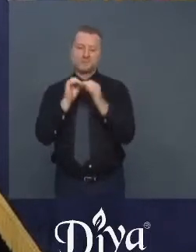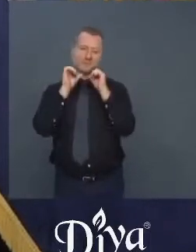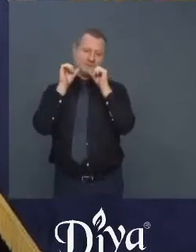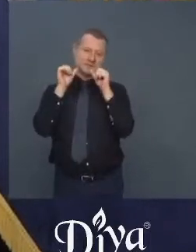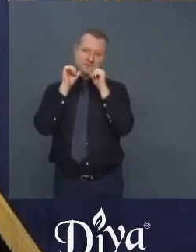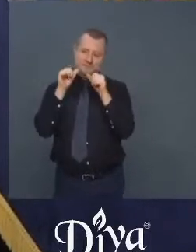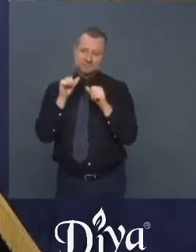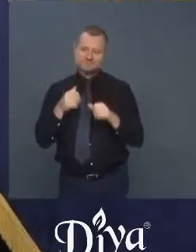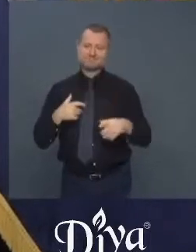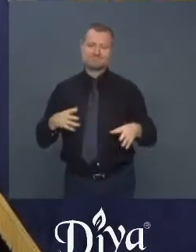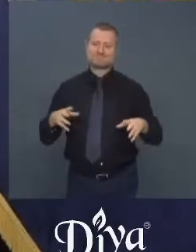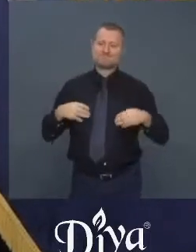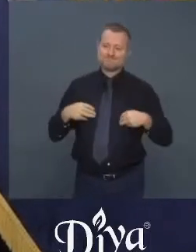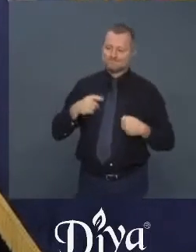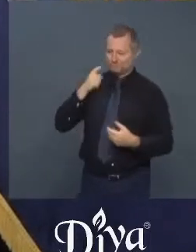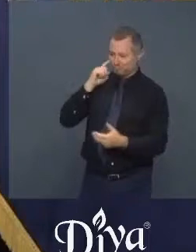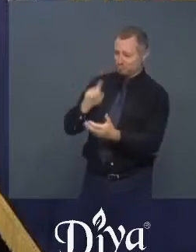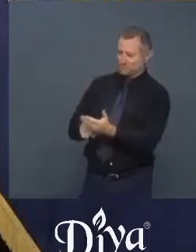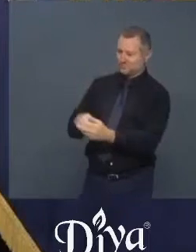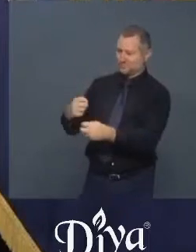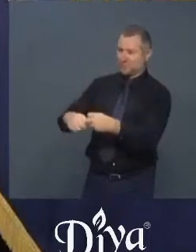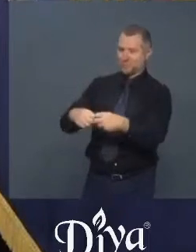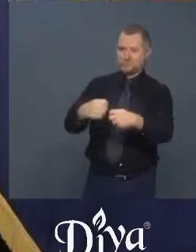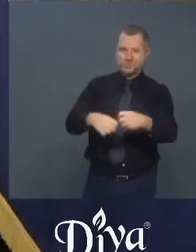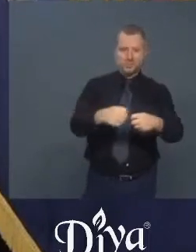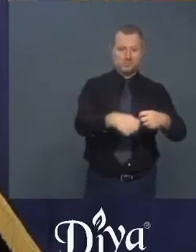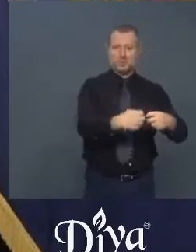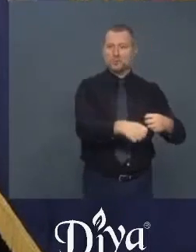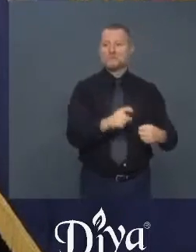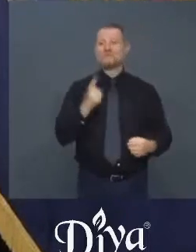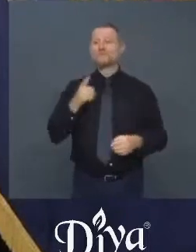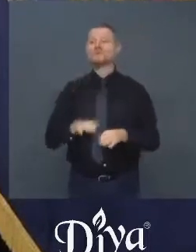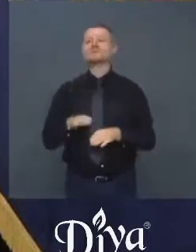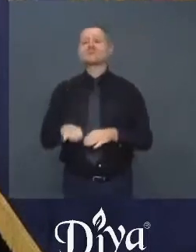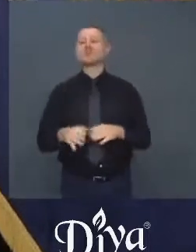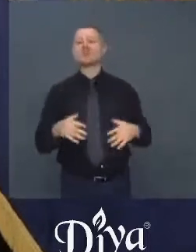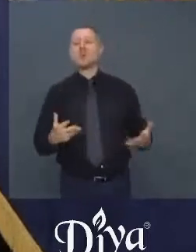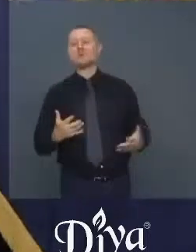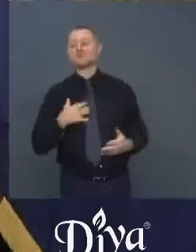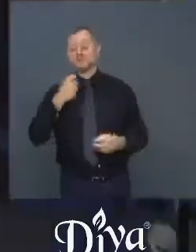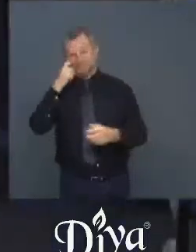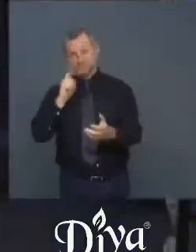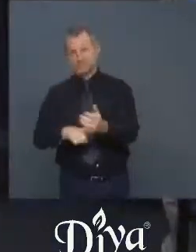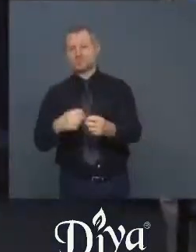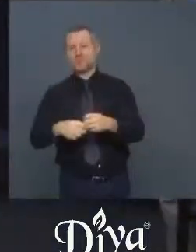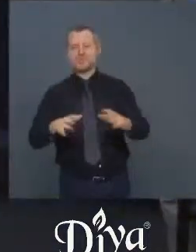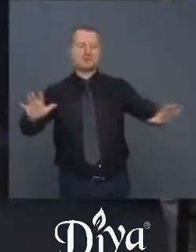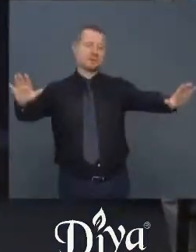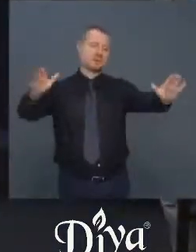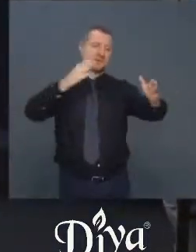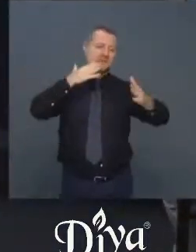that's always the first step. Acknowledge the problem. We have a problem. Thank you.